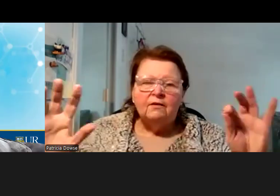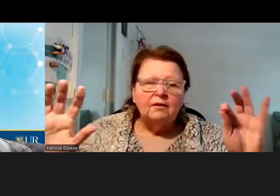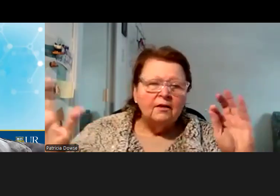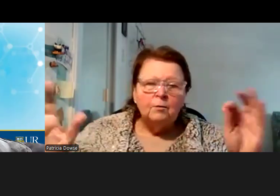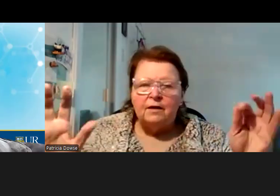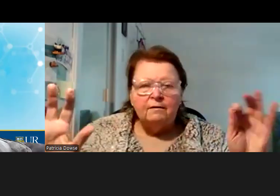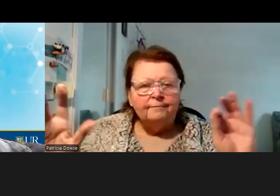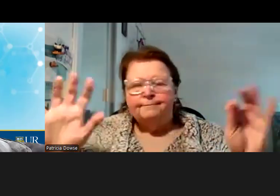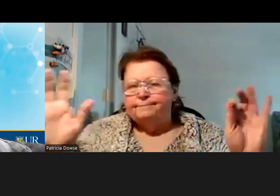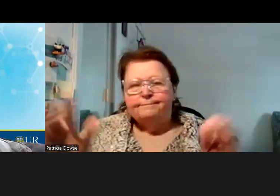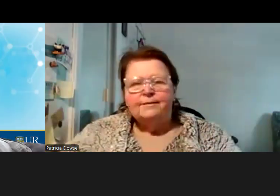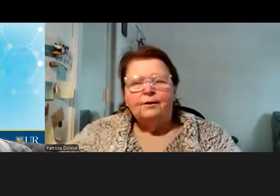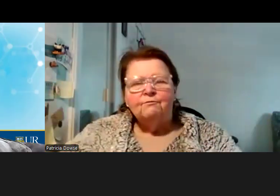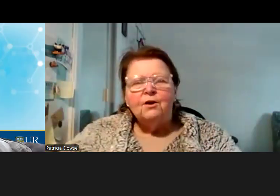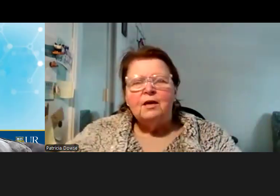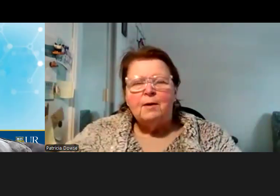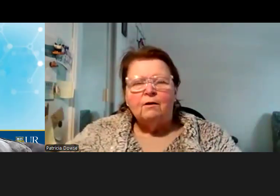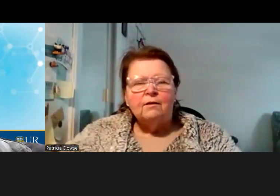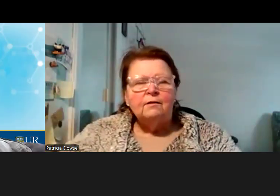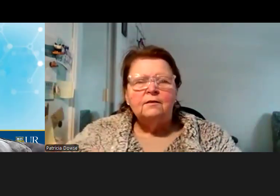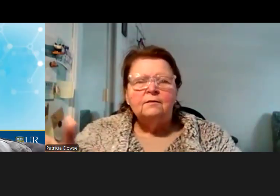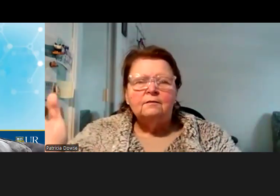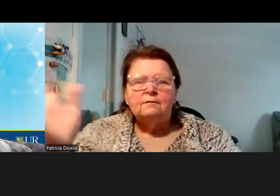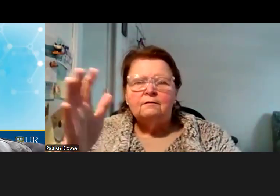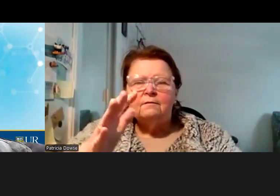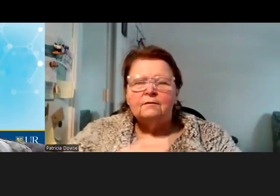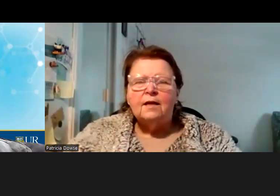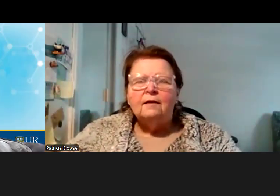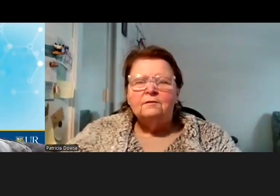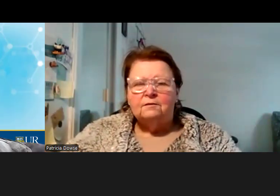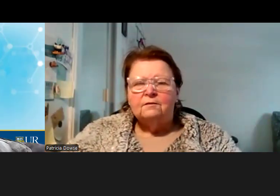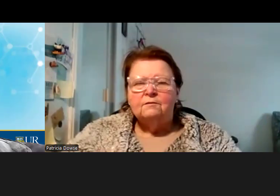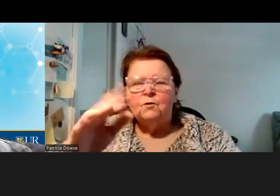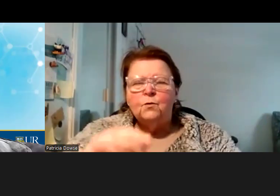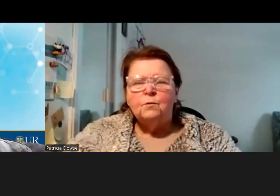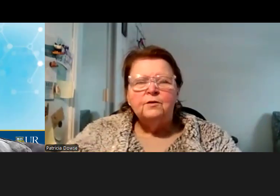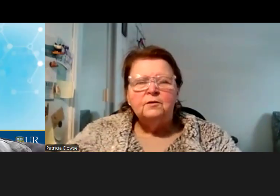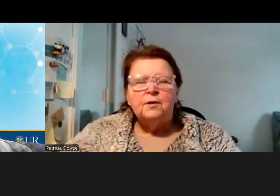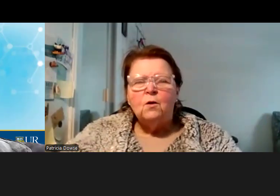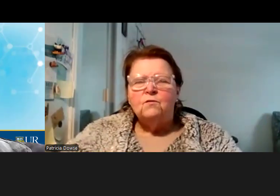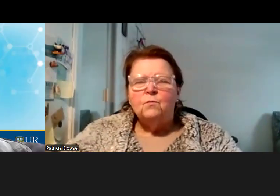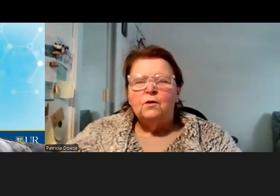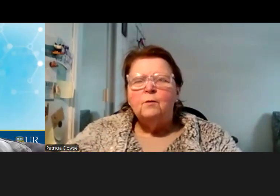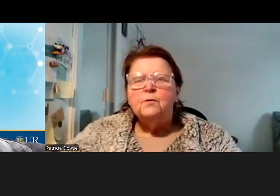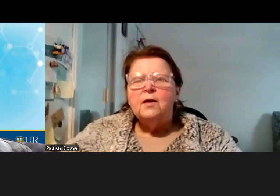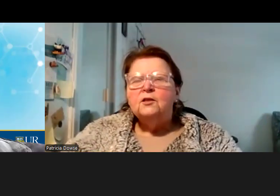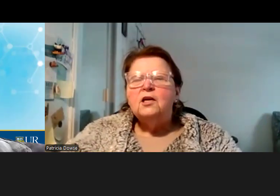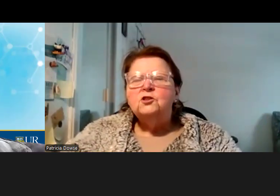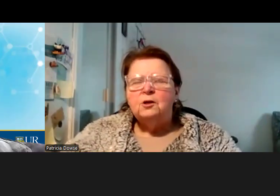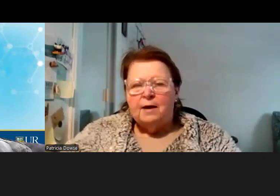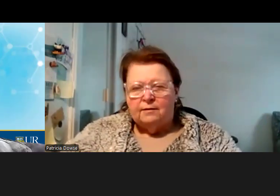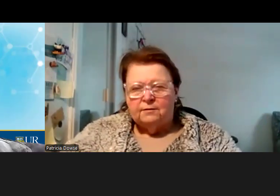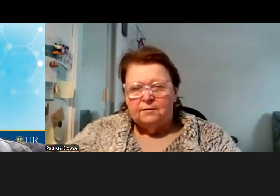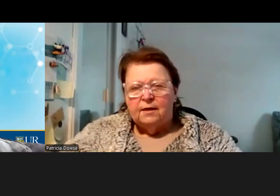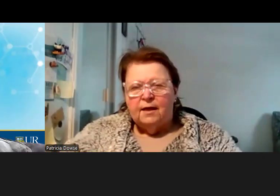specialist that's a little bit funky about all this, then ask us or we'll bring somebody over. We'll help